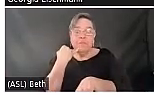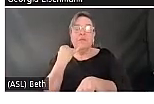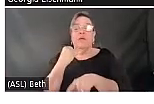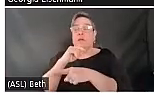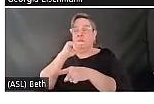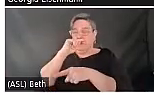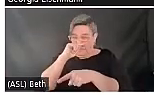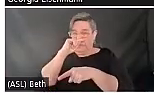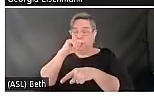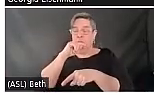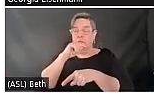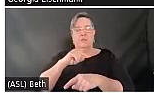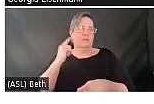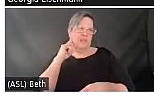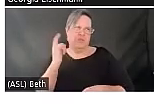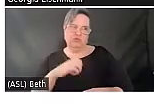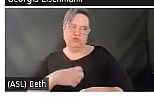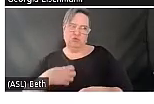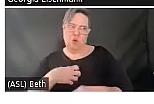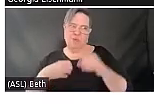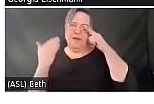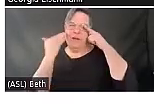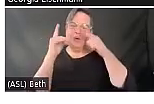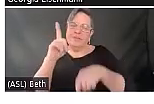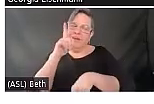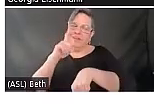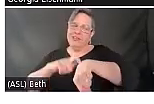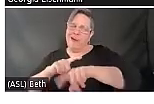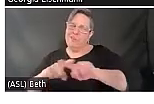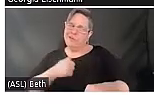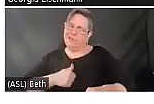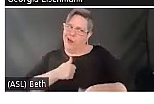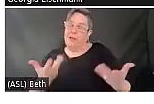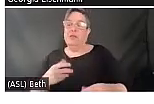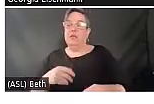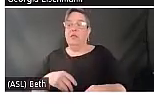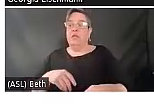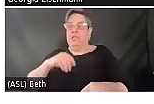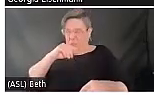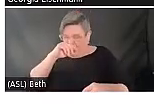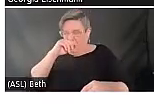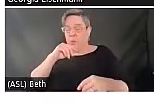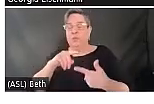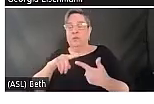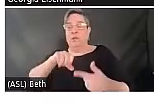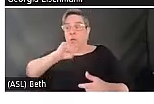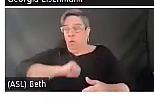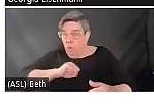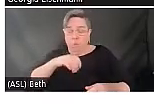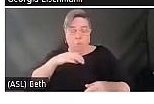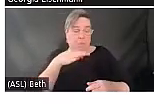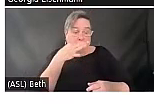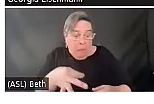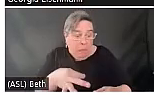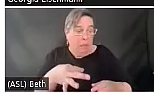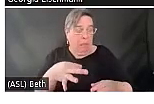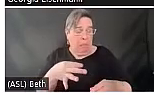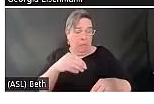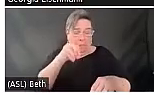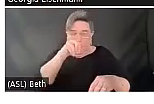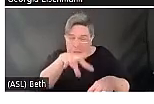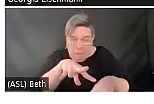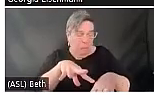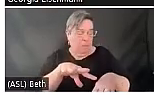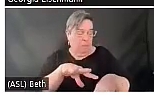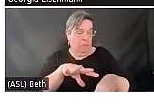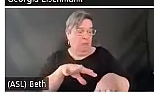sneezed on. I know it sounds kind of gross at lunch here, but if there is mucus or secretions on a counter, on a doorknob, you can